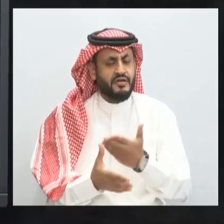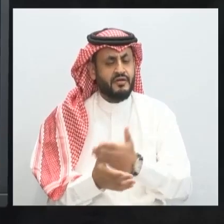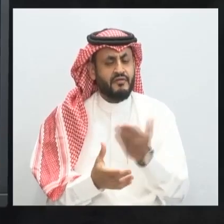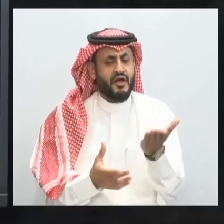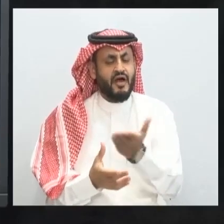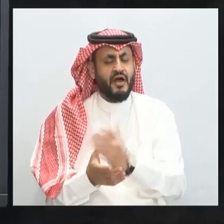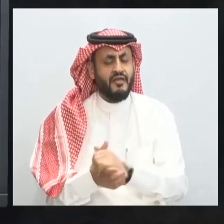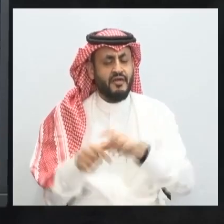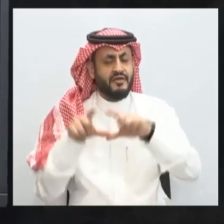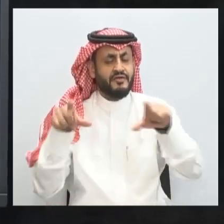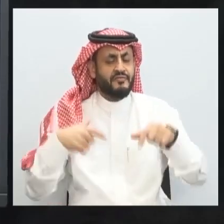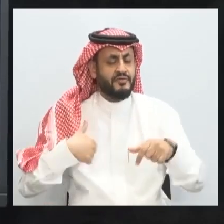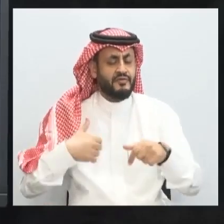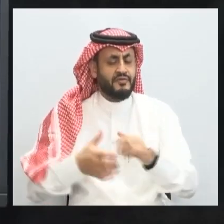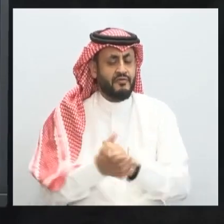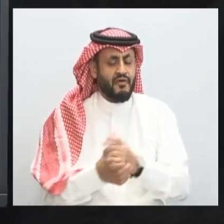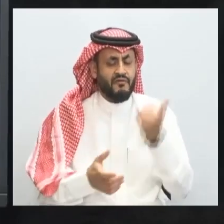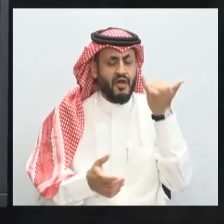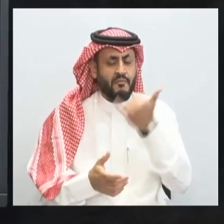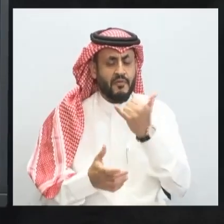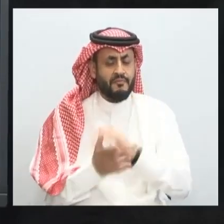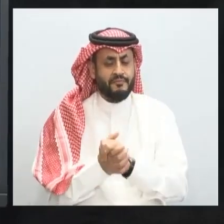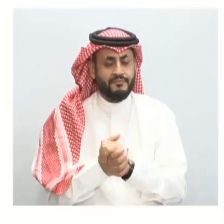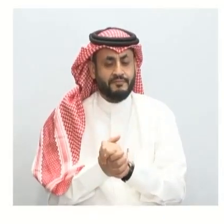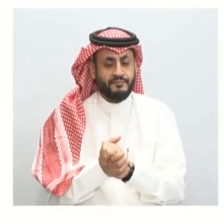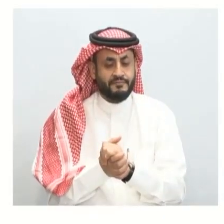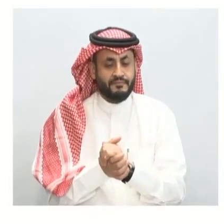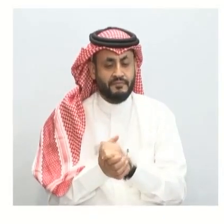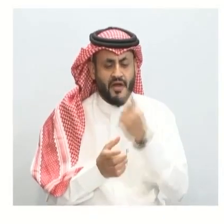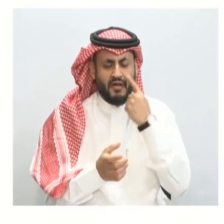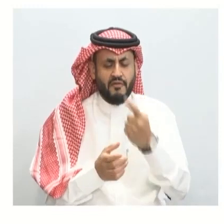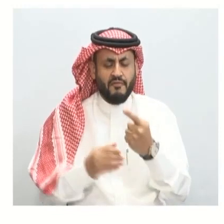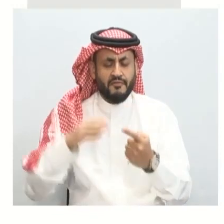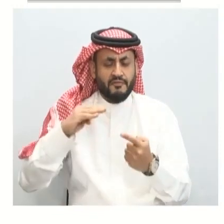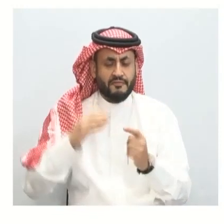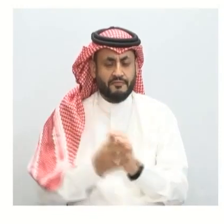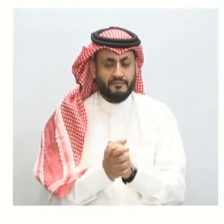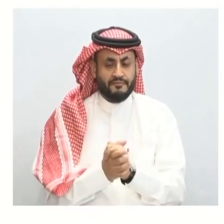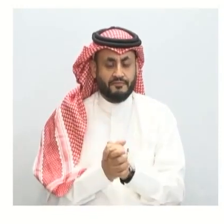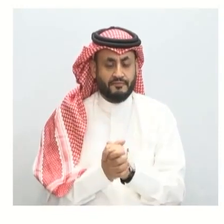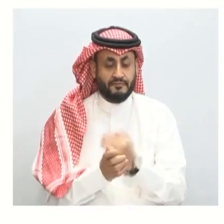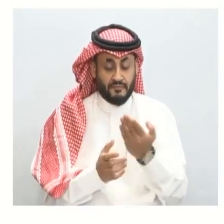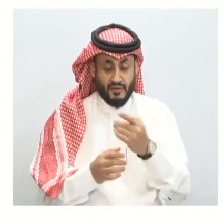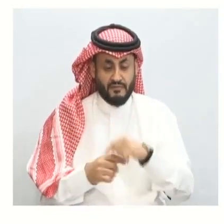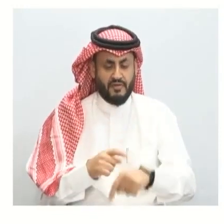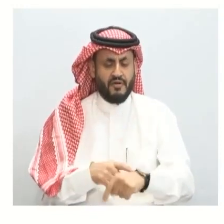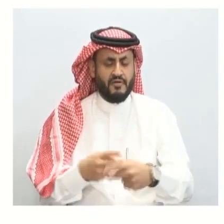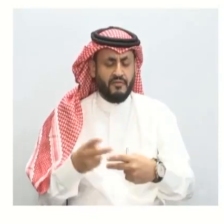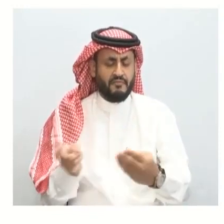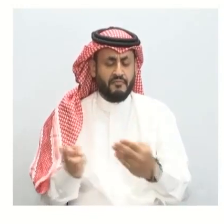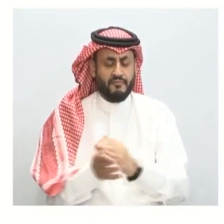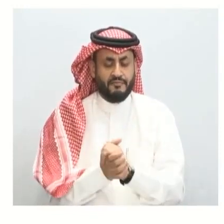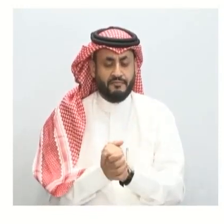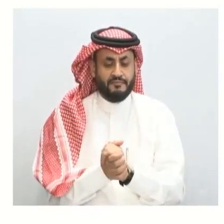Arecibo telescope important? Now you are going to search for the answers, and you are going to search for vocabulary as